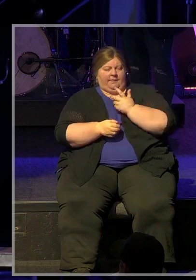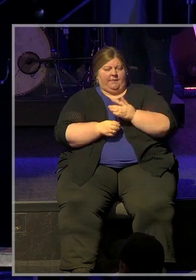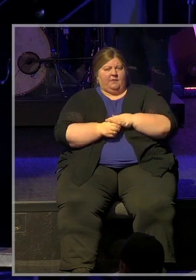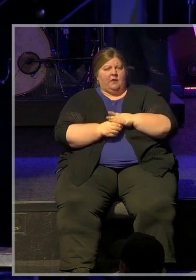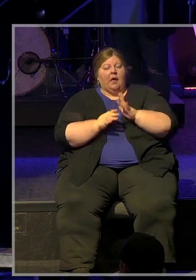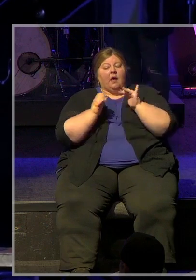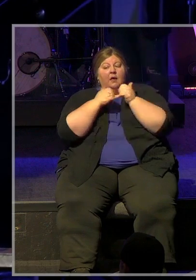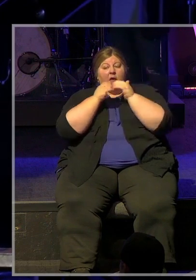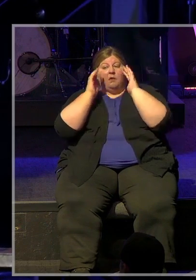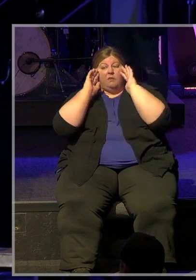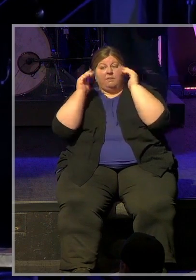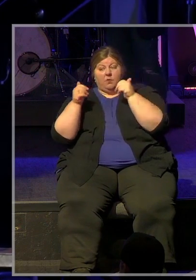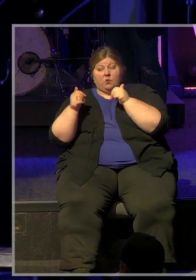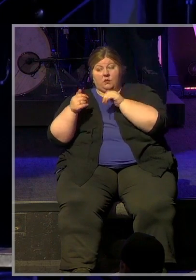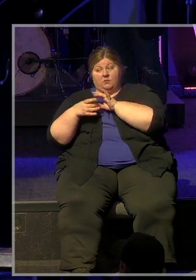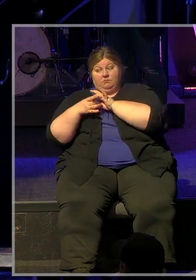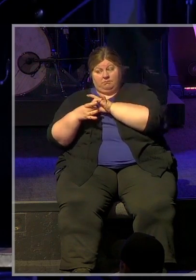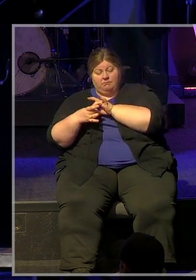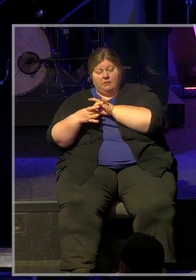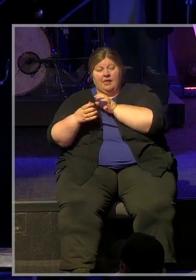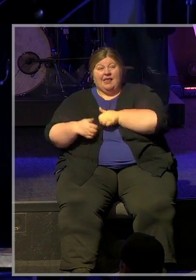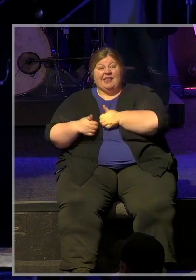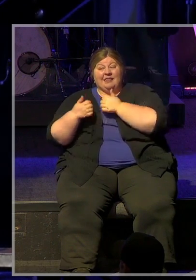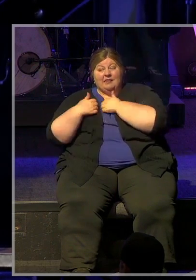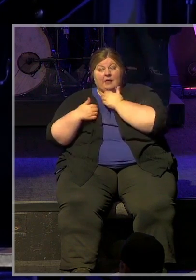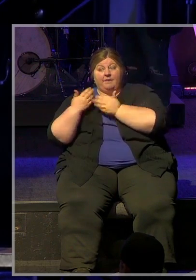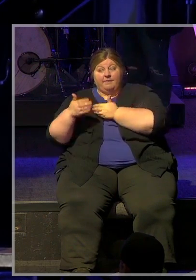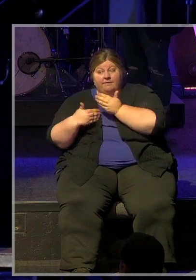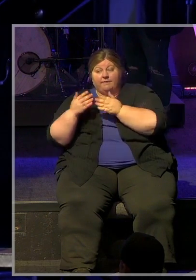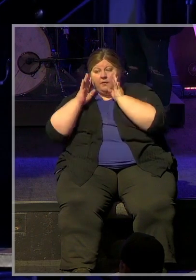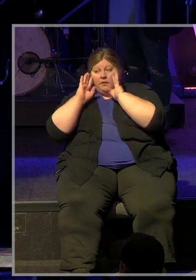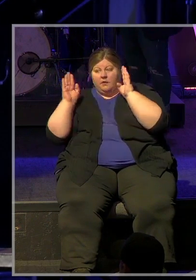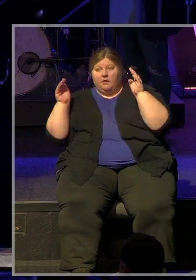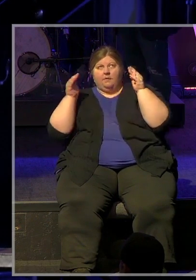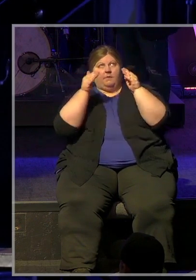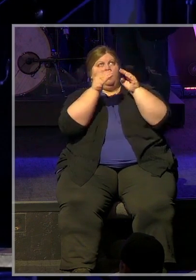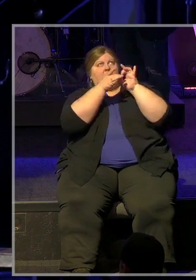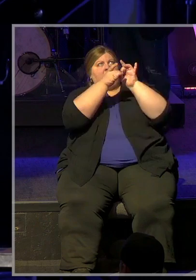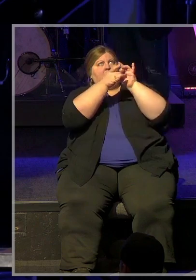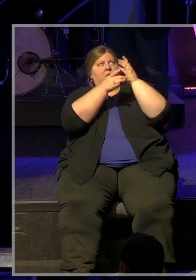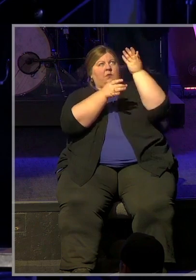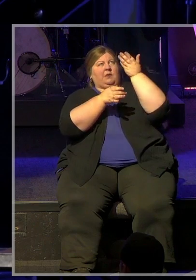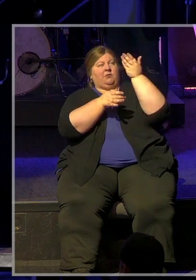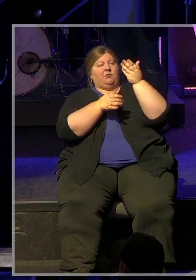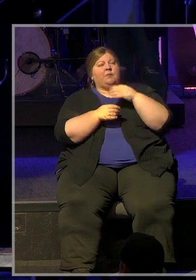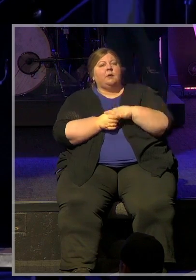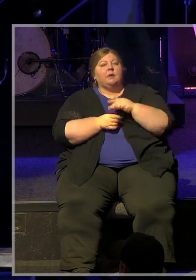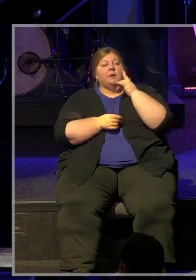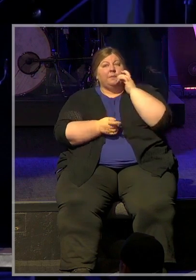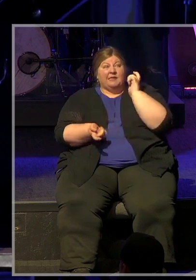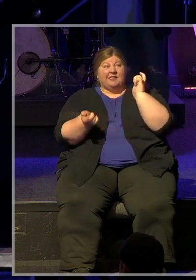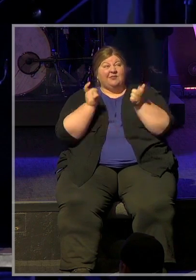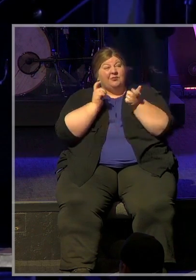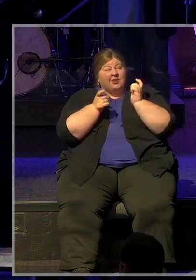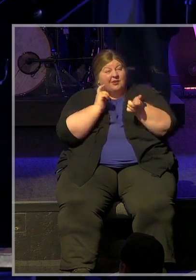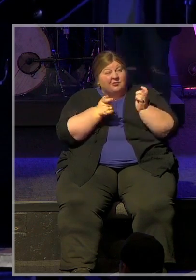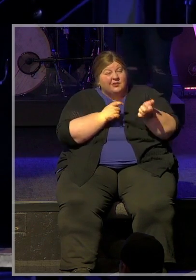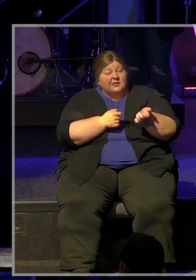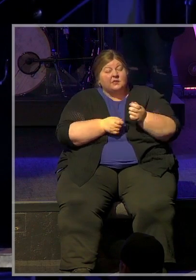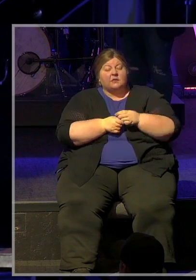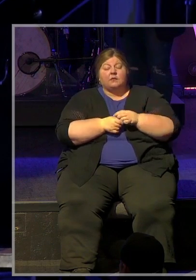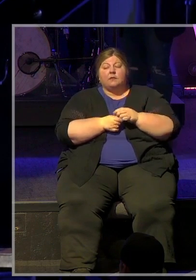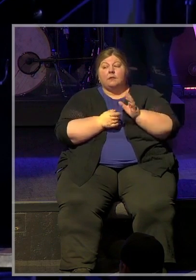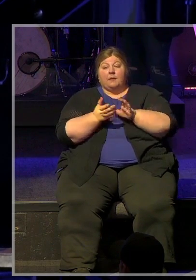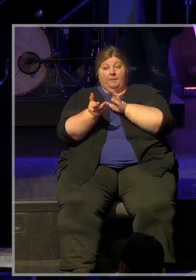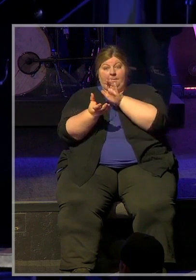and focus our relationship, our lives on the relationship that we have with Jesus? Because it changes everything. Marriage is a